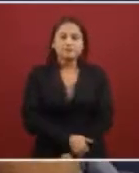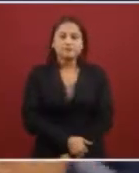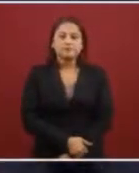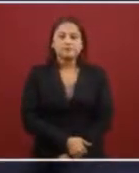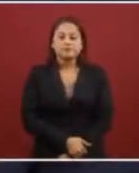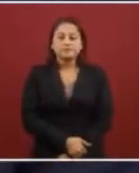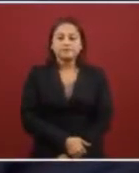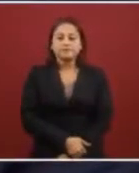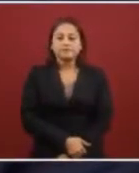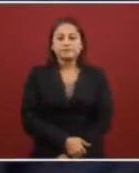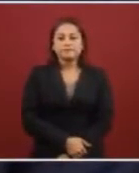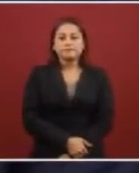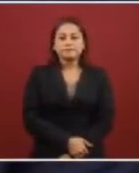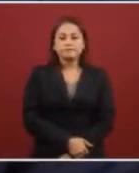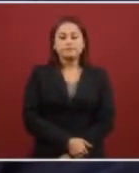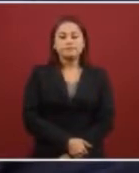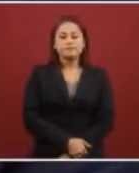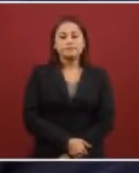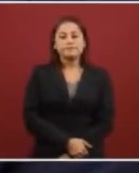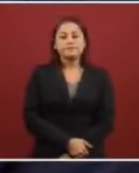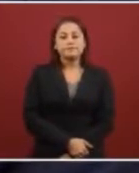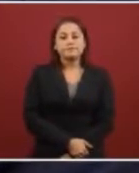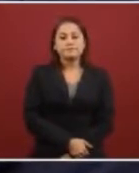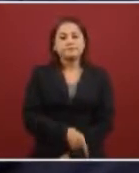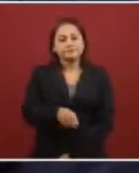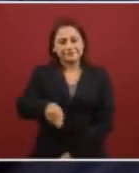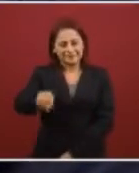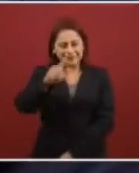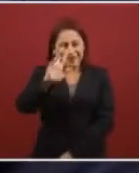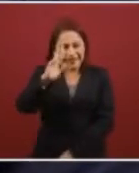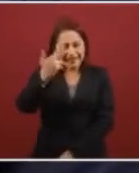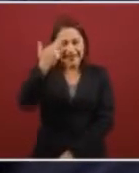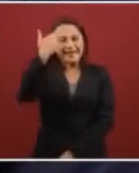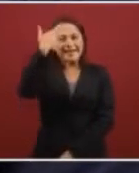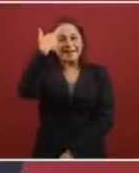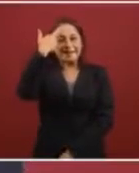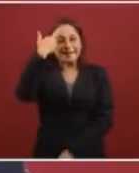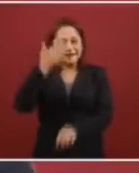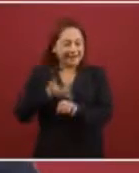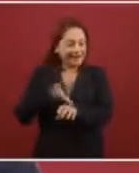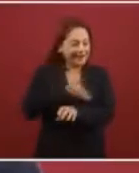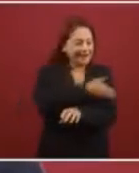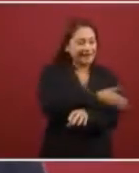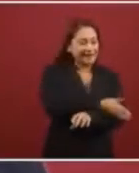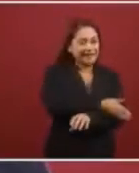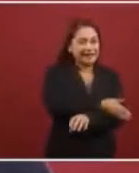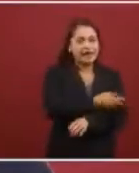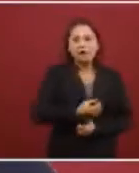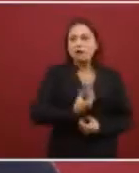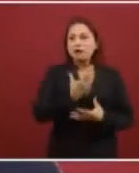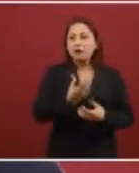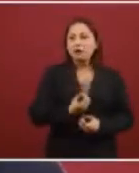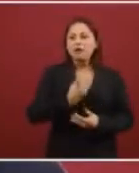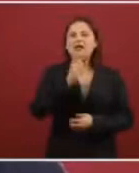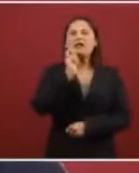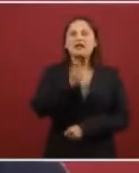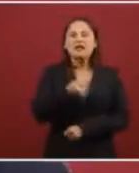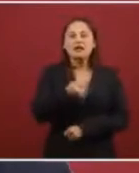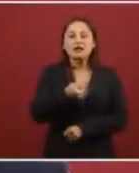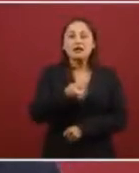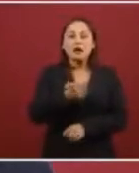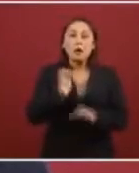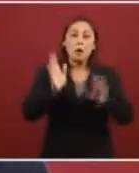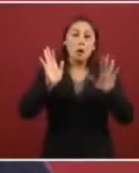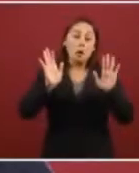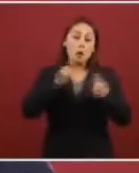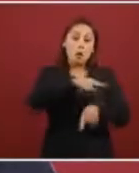era el argumento o la excusa. Remember what was that. Que tenían que ganar bien. Porque